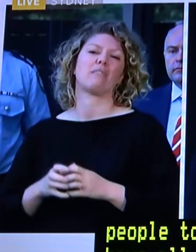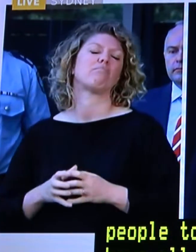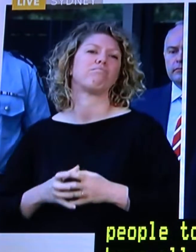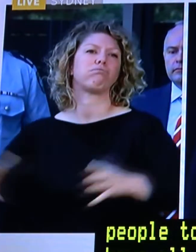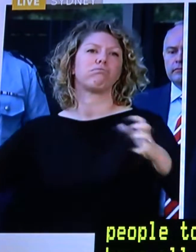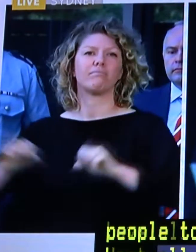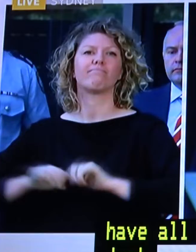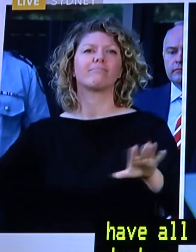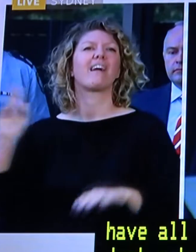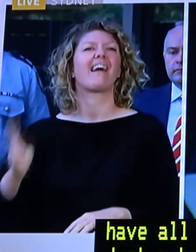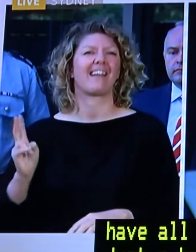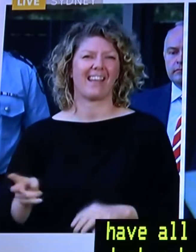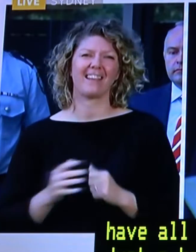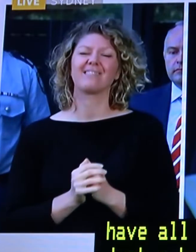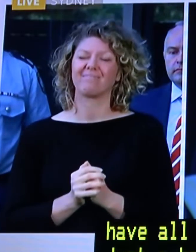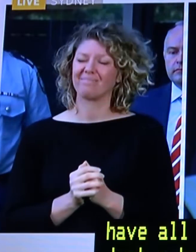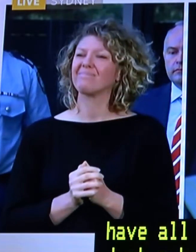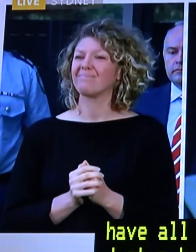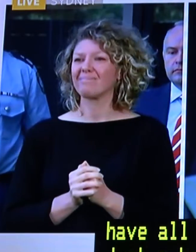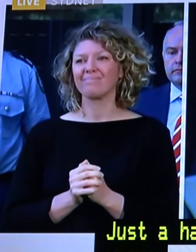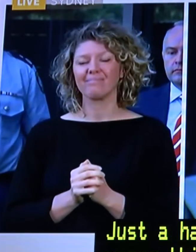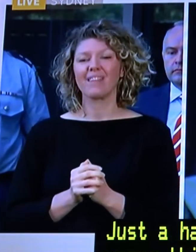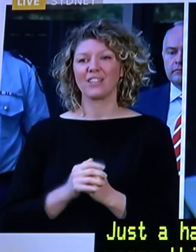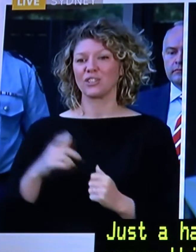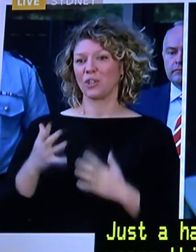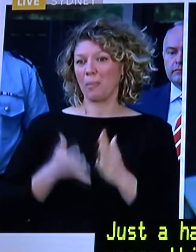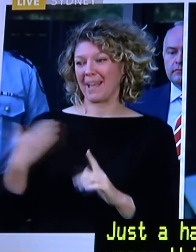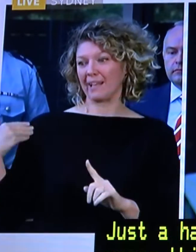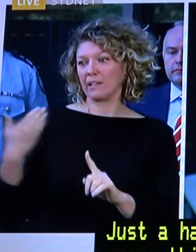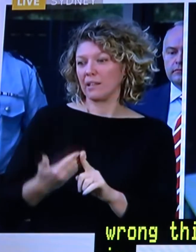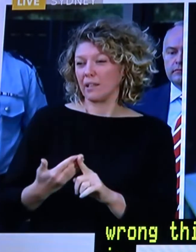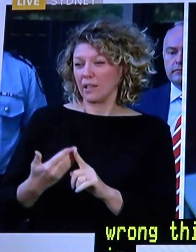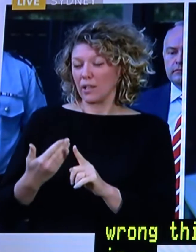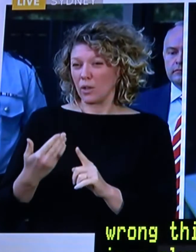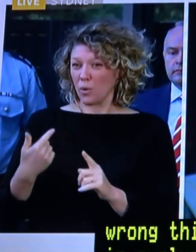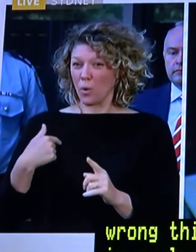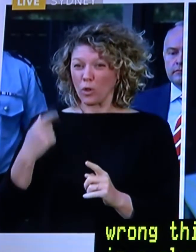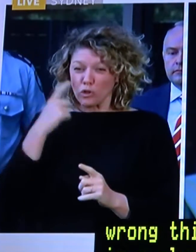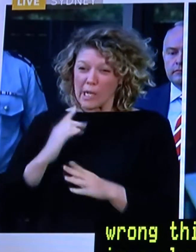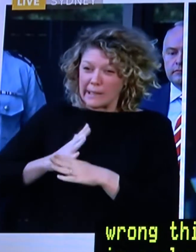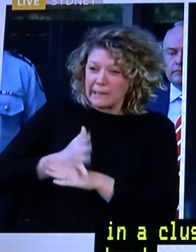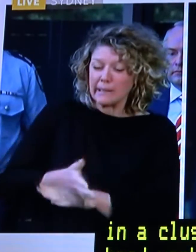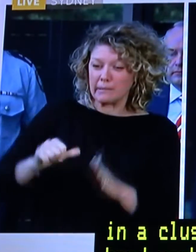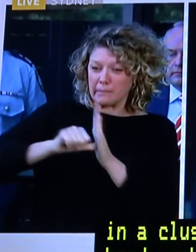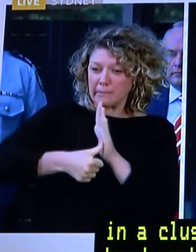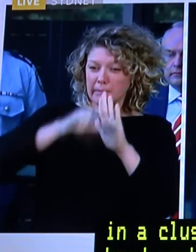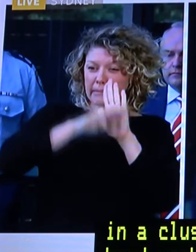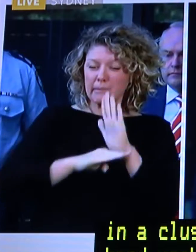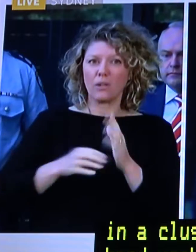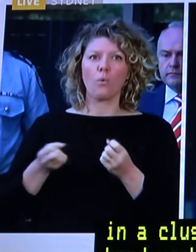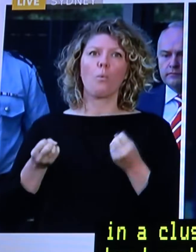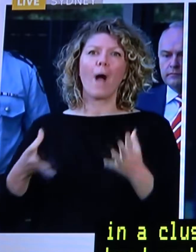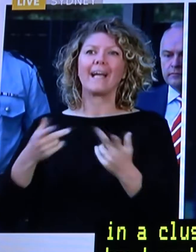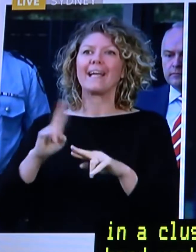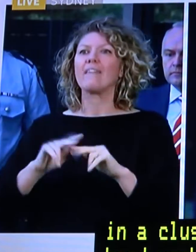result in a spread, in a cluster forming, and all this hard work going to waste. So I please ask everybody to keep doing what